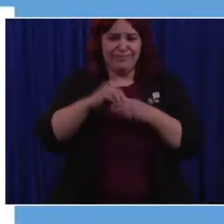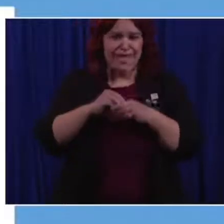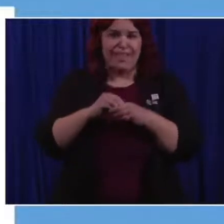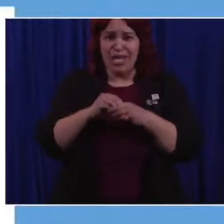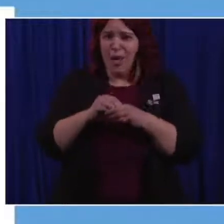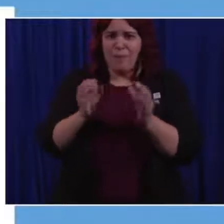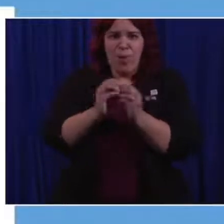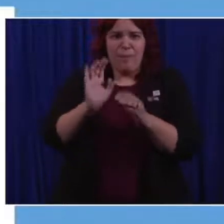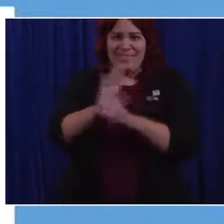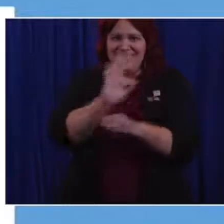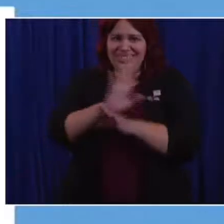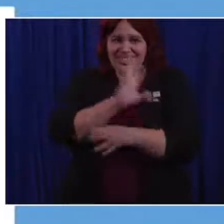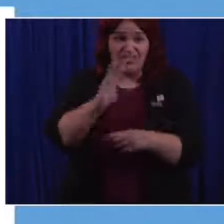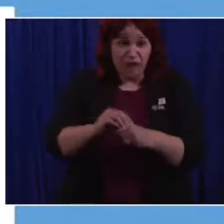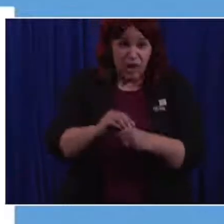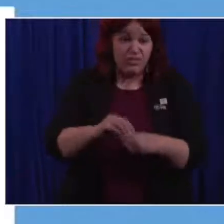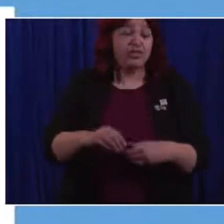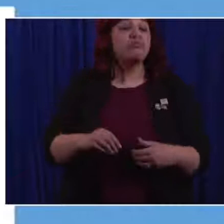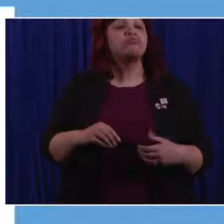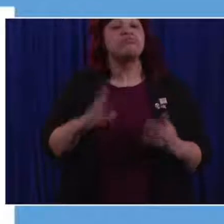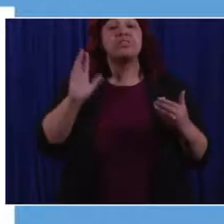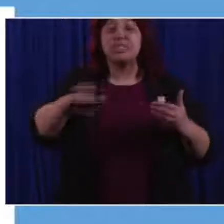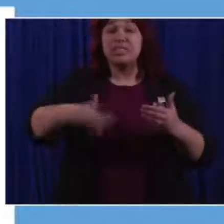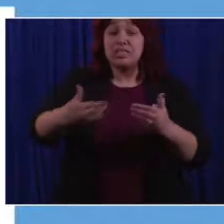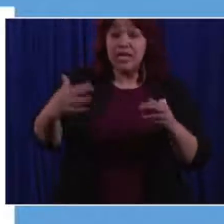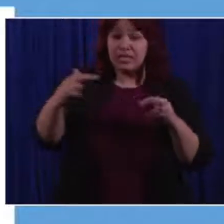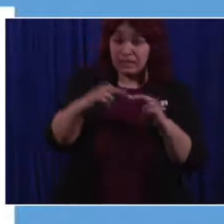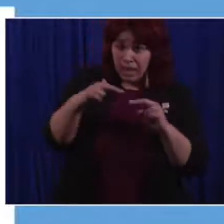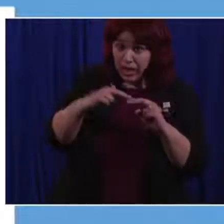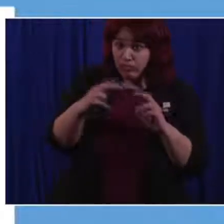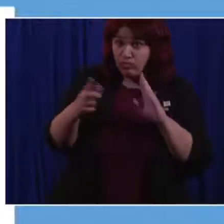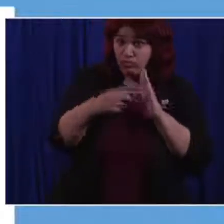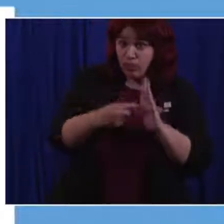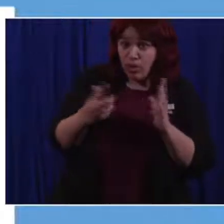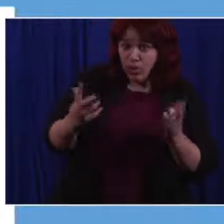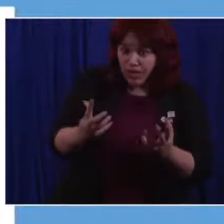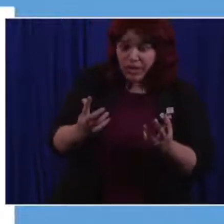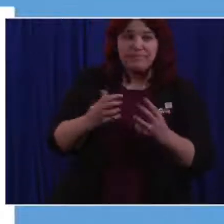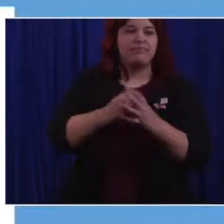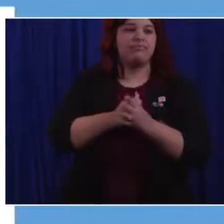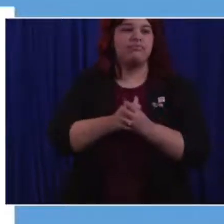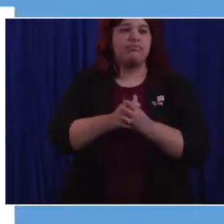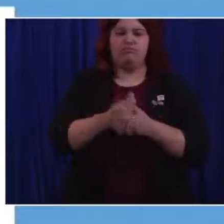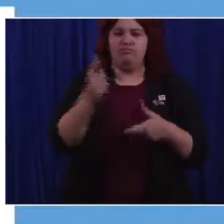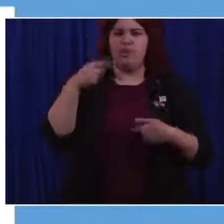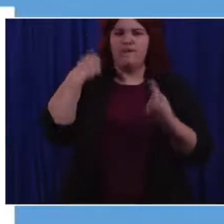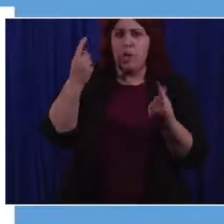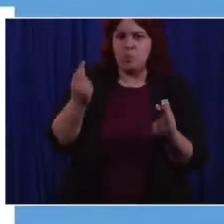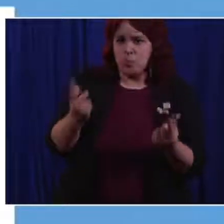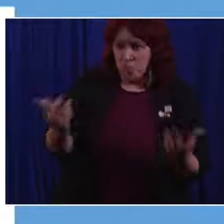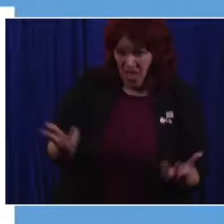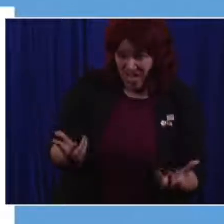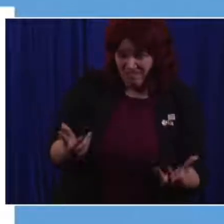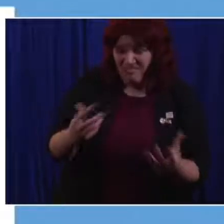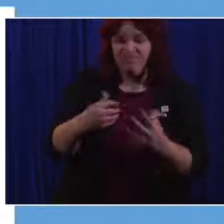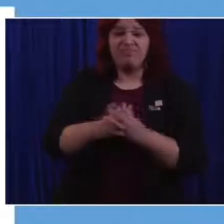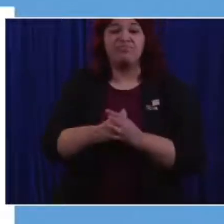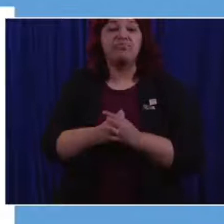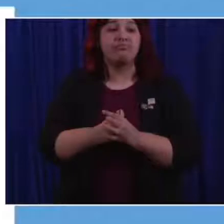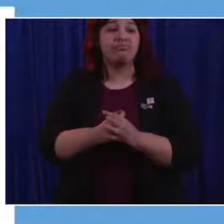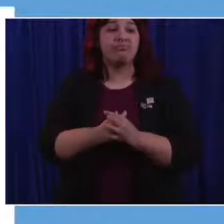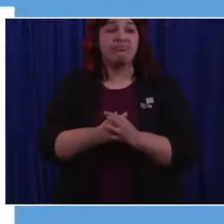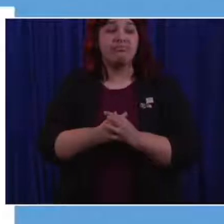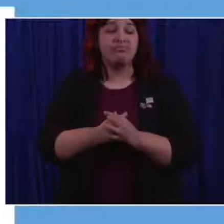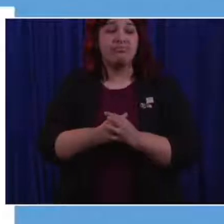give you a little bit of an update on where we are from a project perspective. As I mentioned, and the